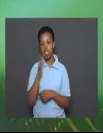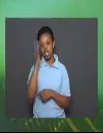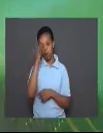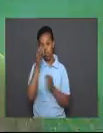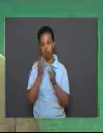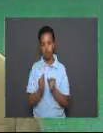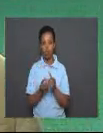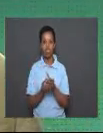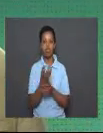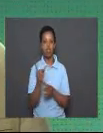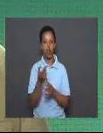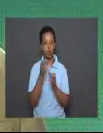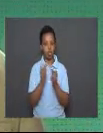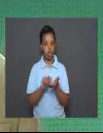infected.